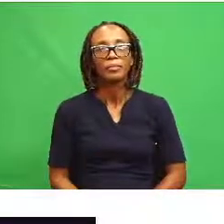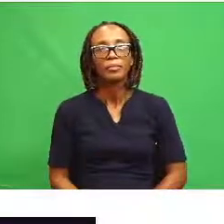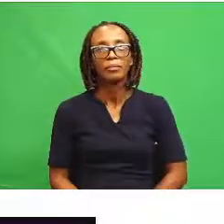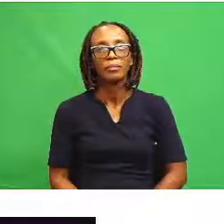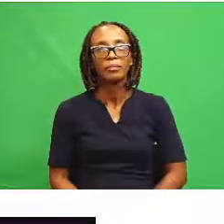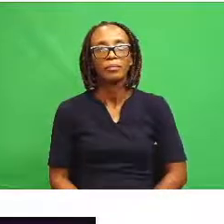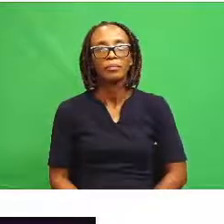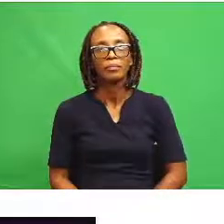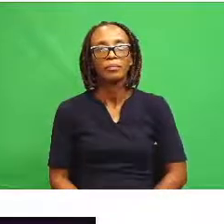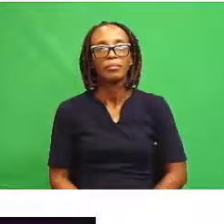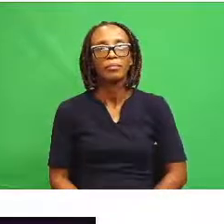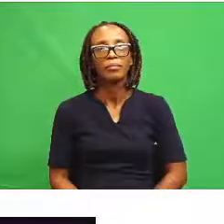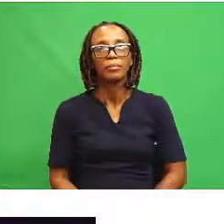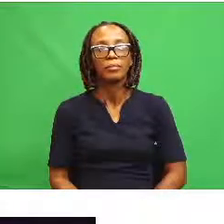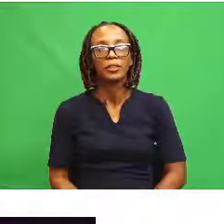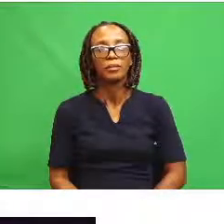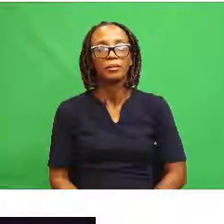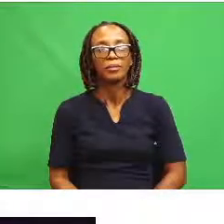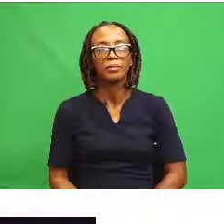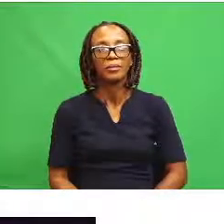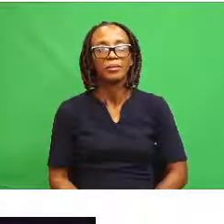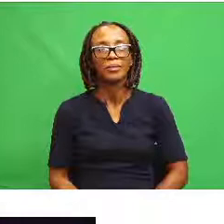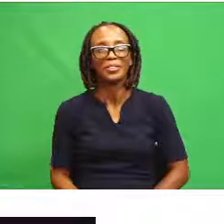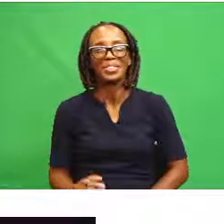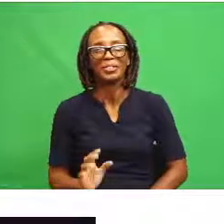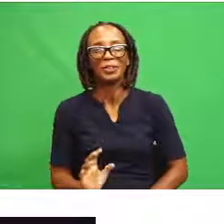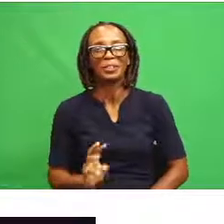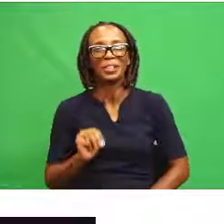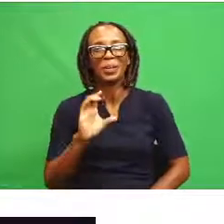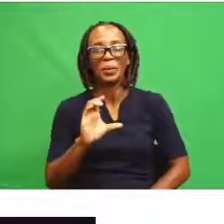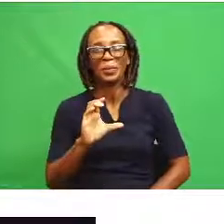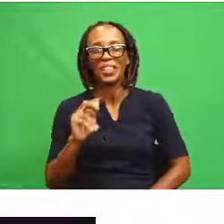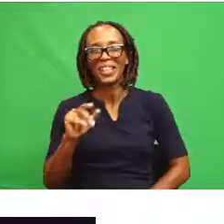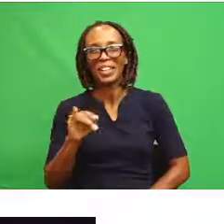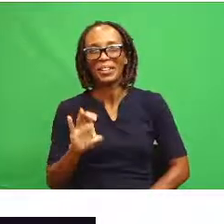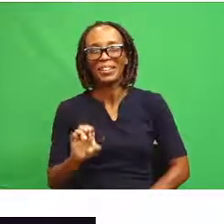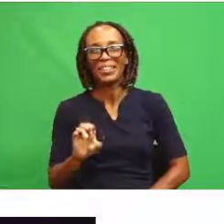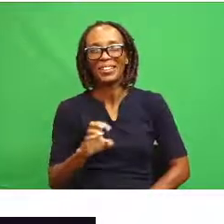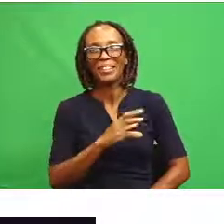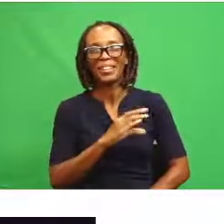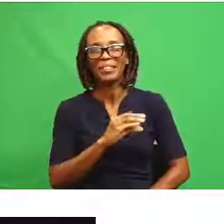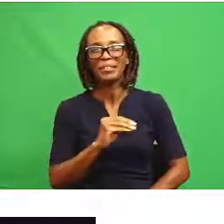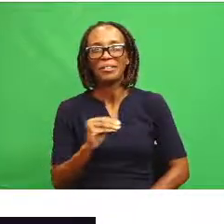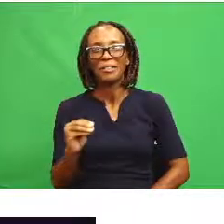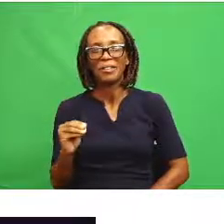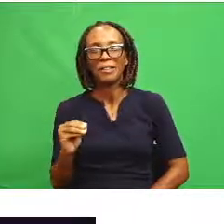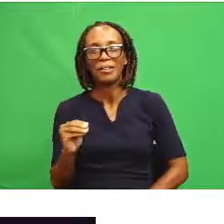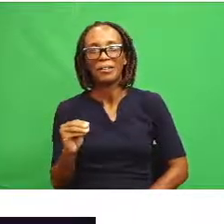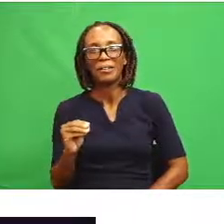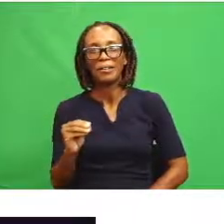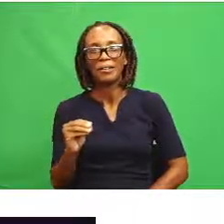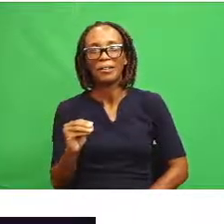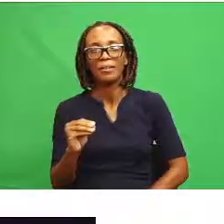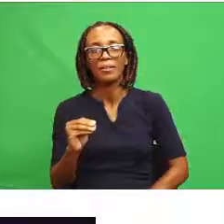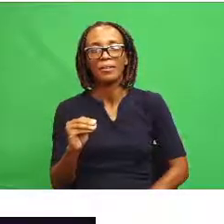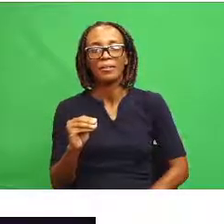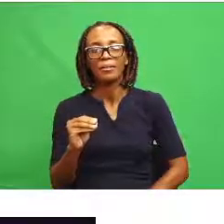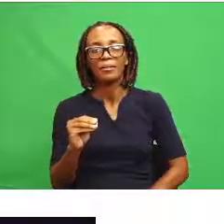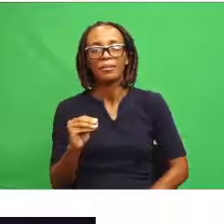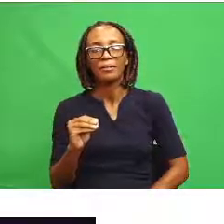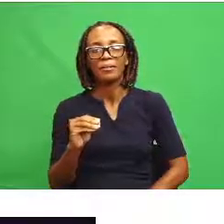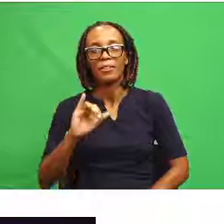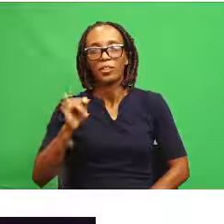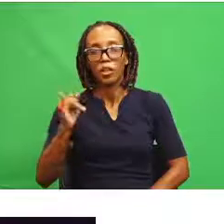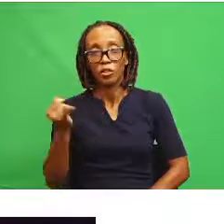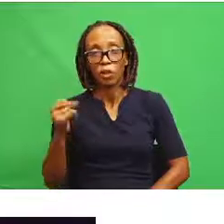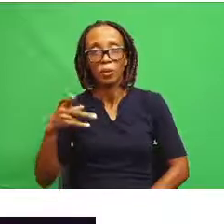Master of Ceremonies and Moderator, Ms. Nicole Larson, Permanent Secretaries of the Ministry, Ms. Jacqueline Johnson,